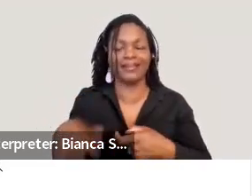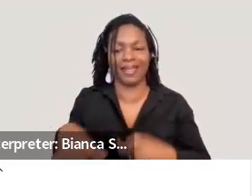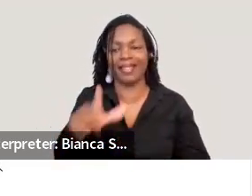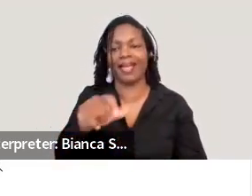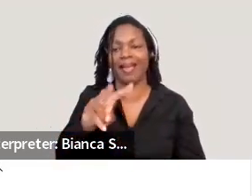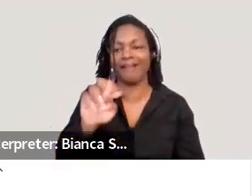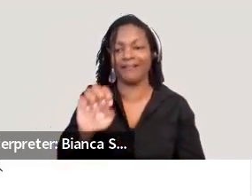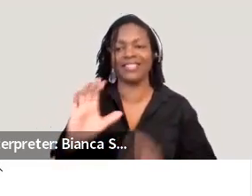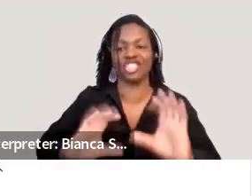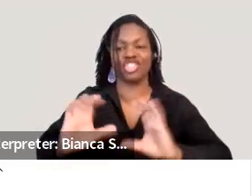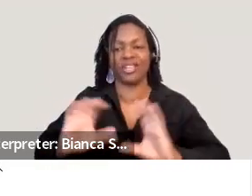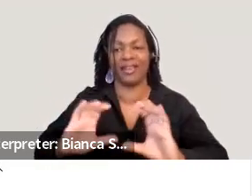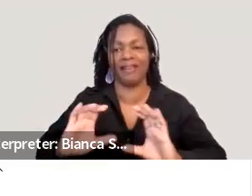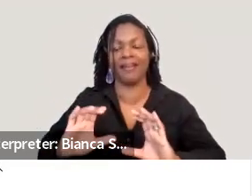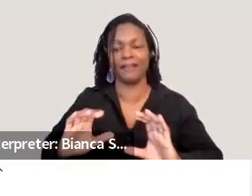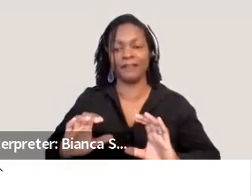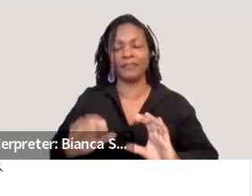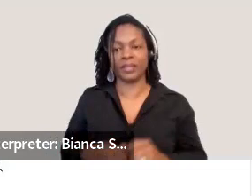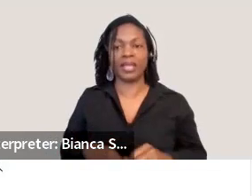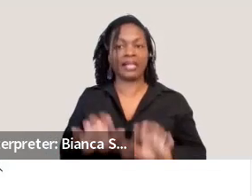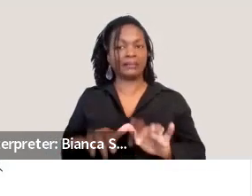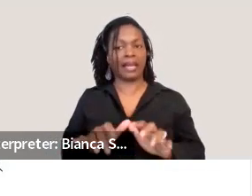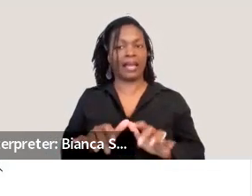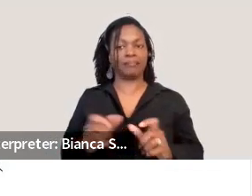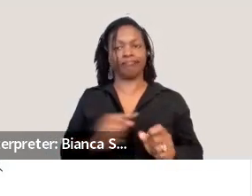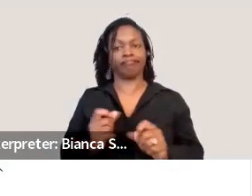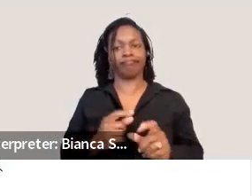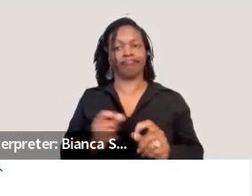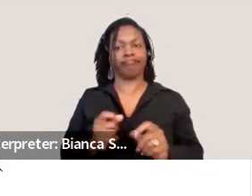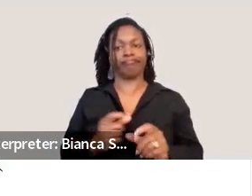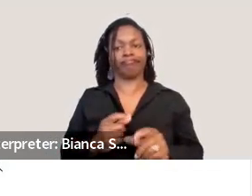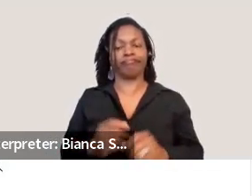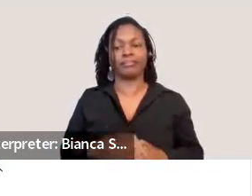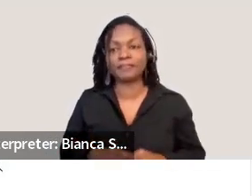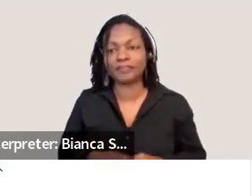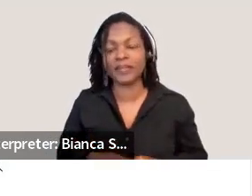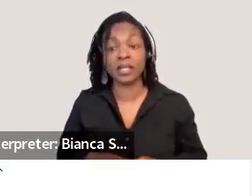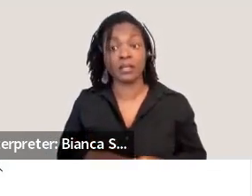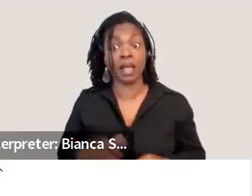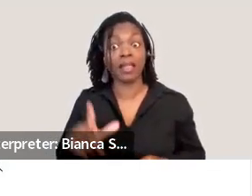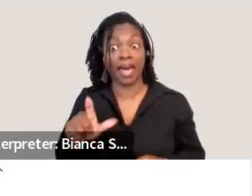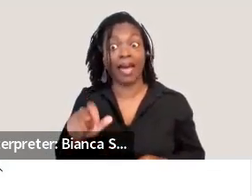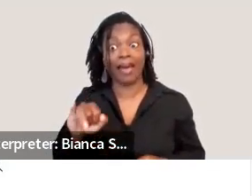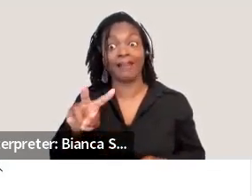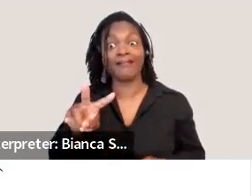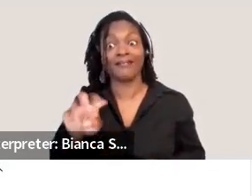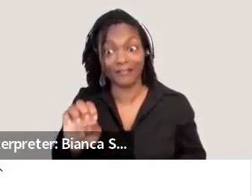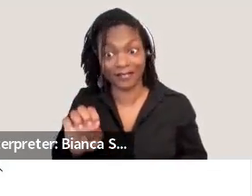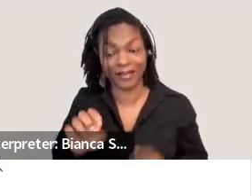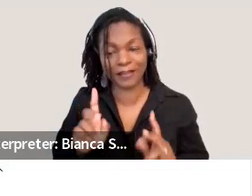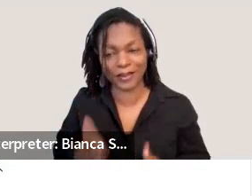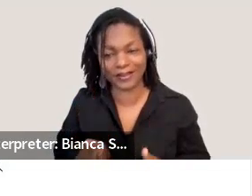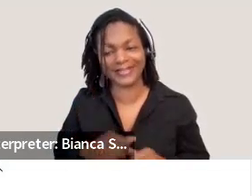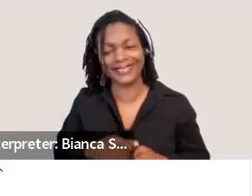manned by our team. So you're actually getting a live person. It's not a robot. And you can ask questions. We